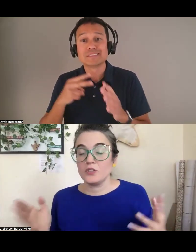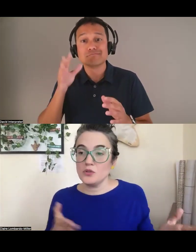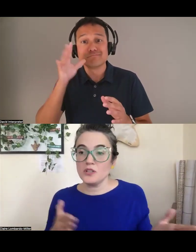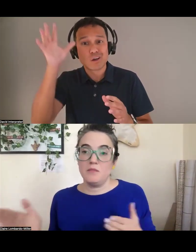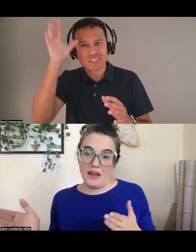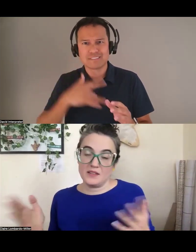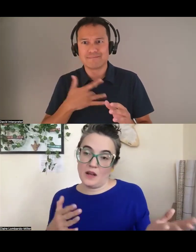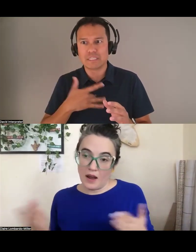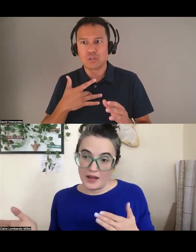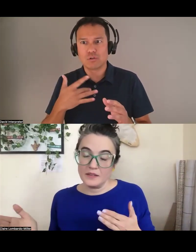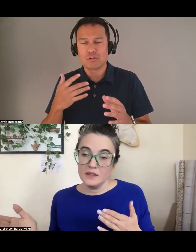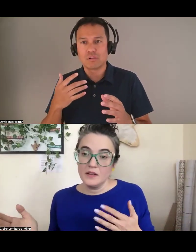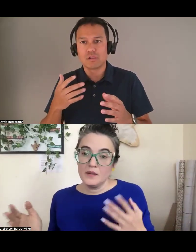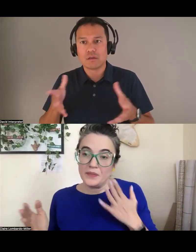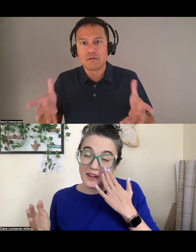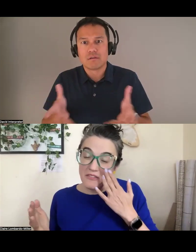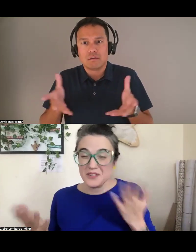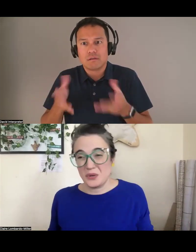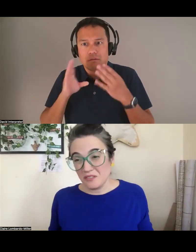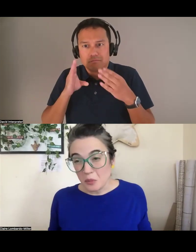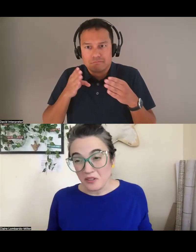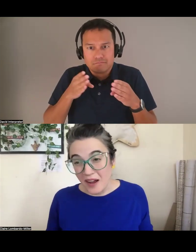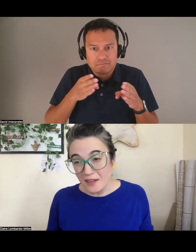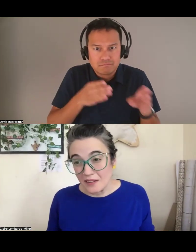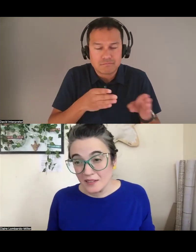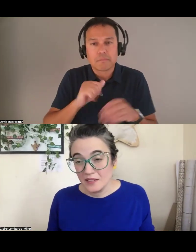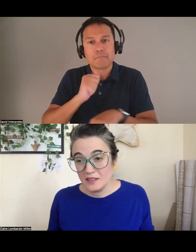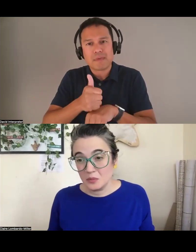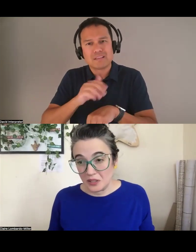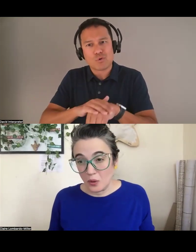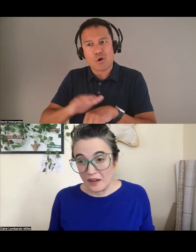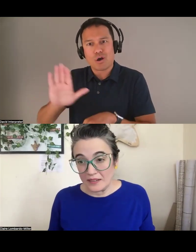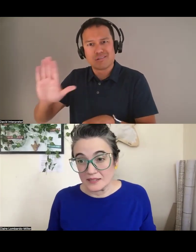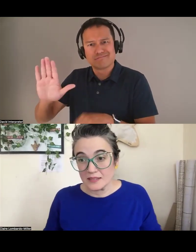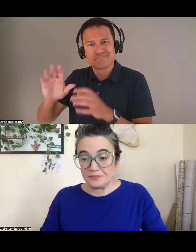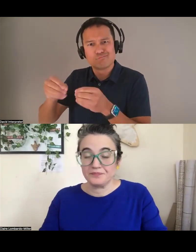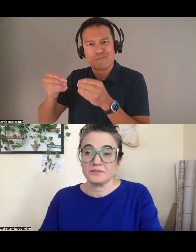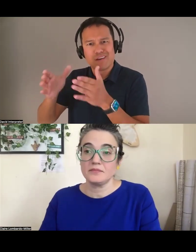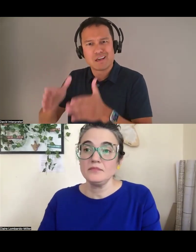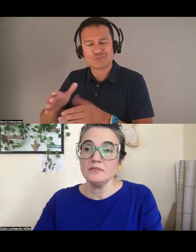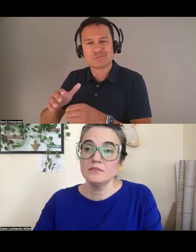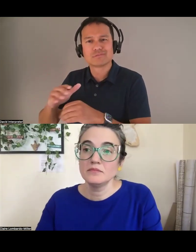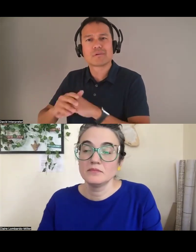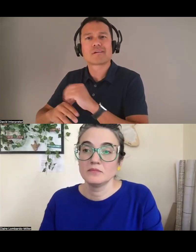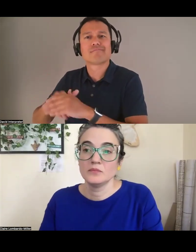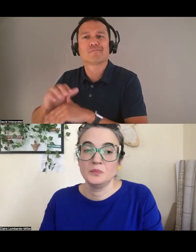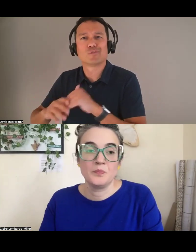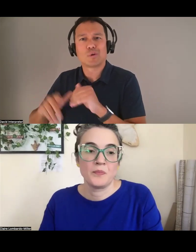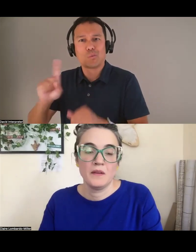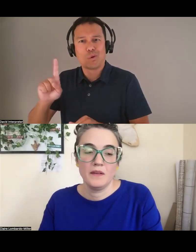another, usually based on the comfort zone of their provider, to be quite honest.